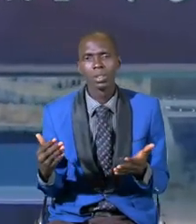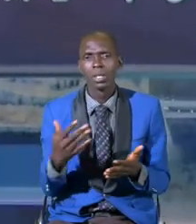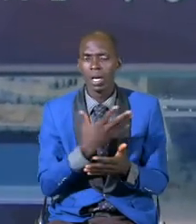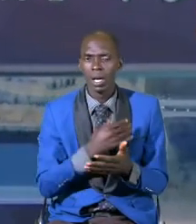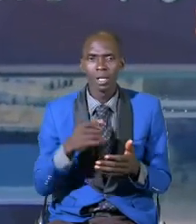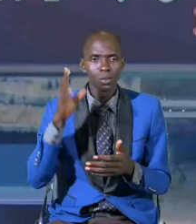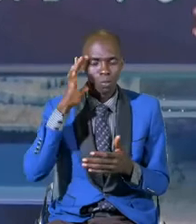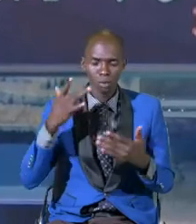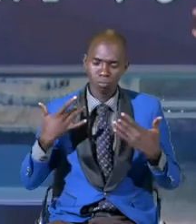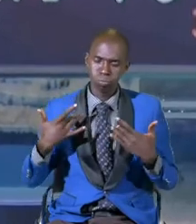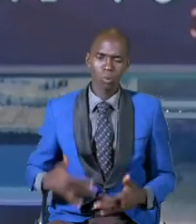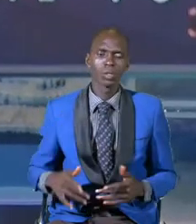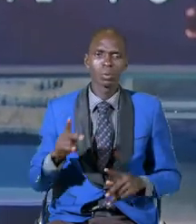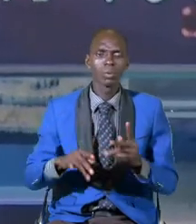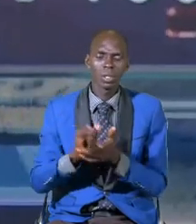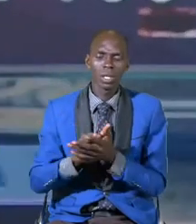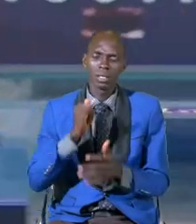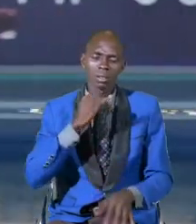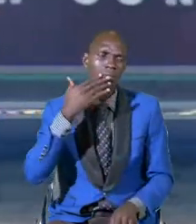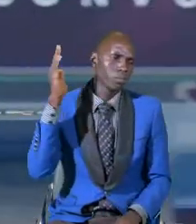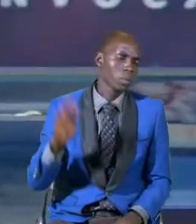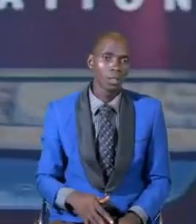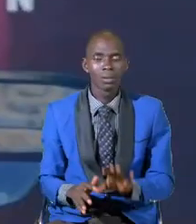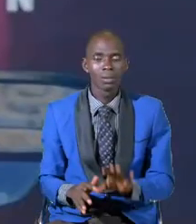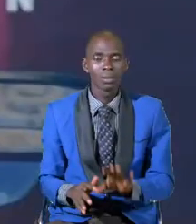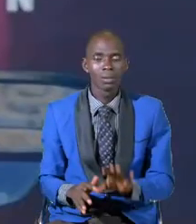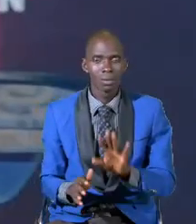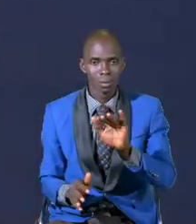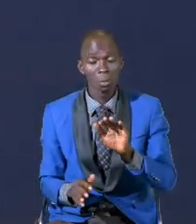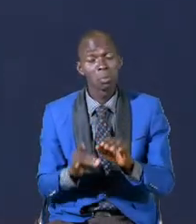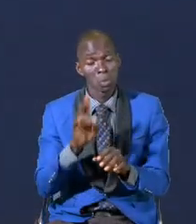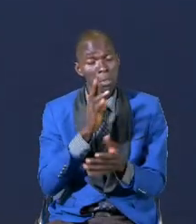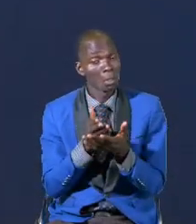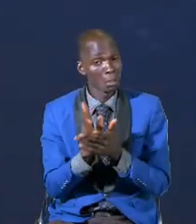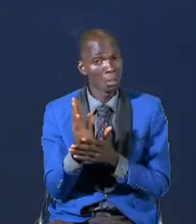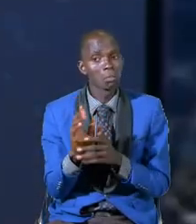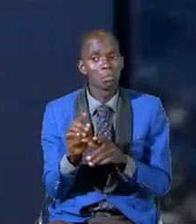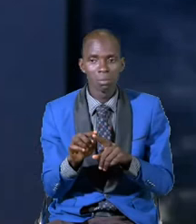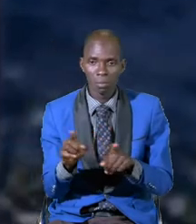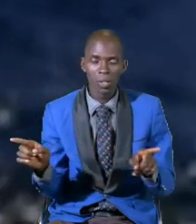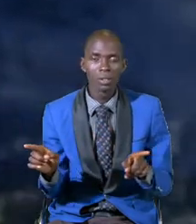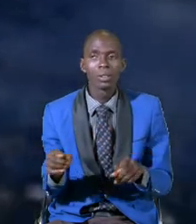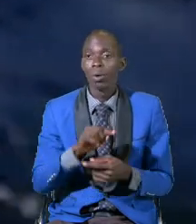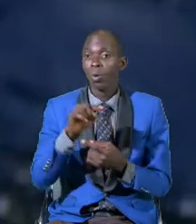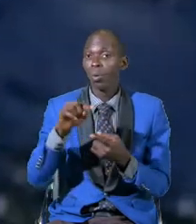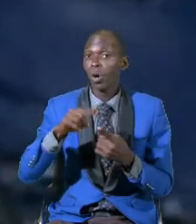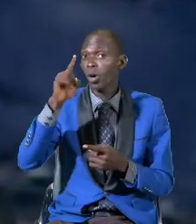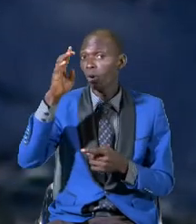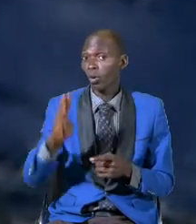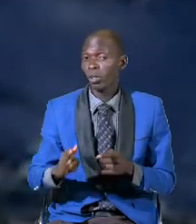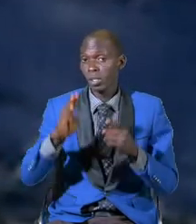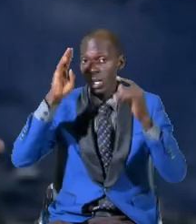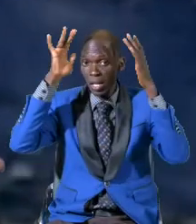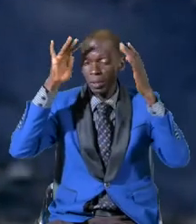people, that's bad, that's evil report. Well, that's right. But when God expects that